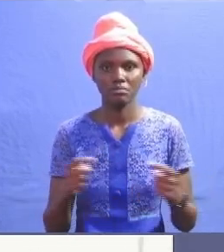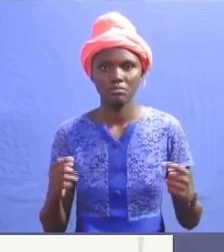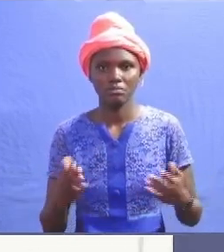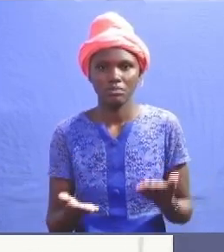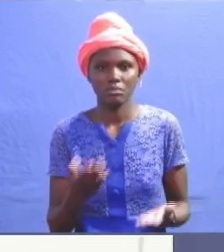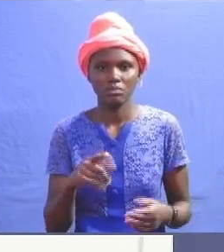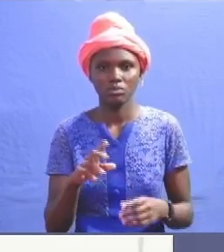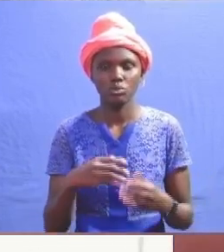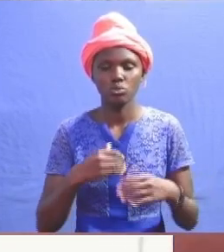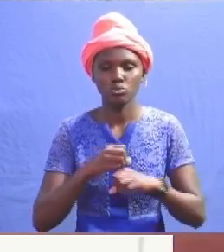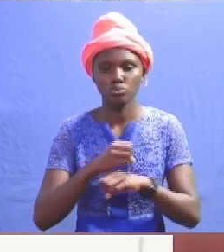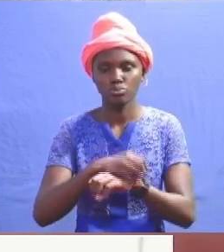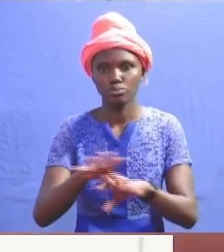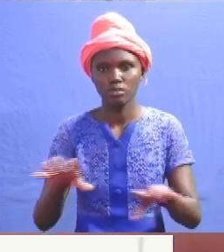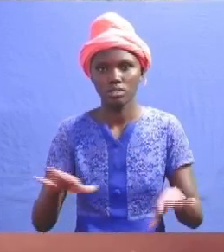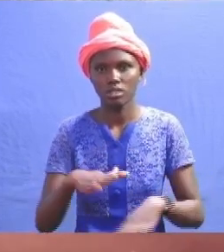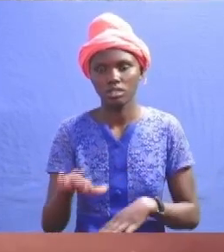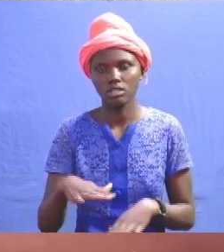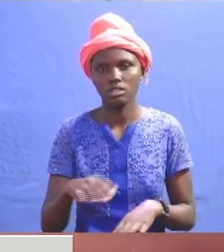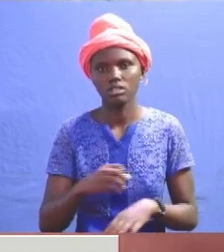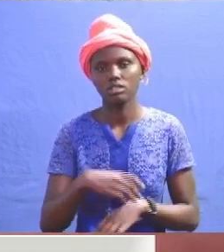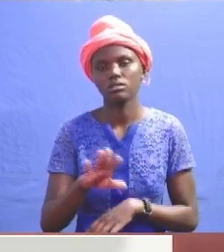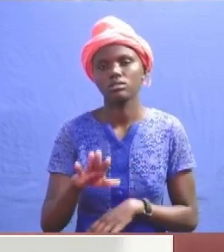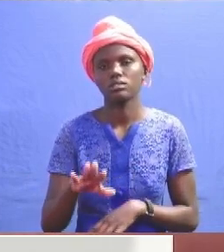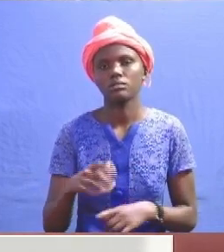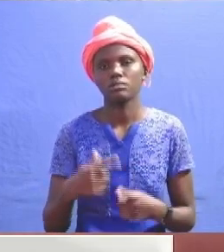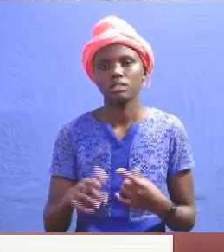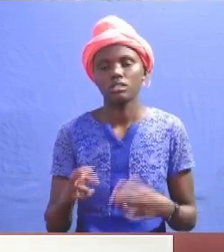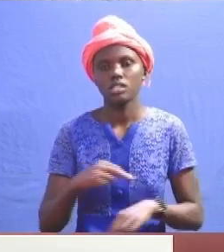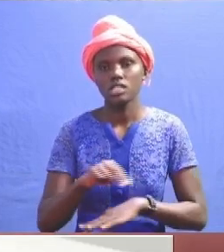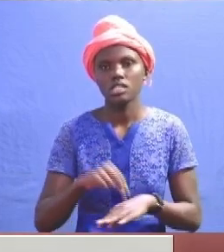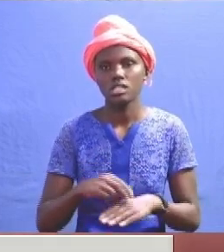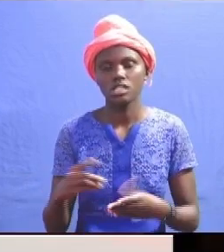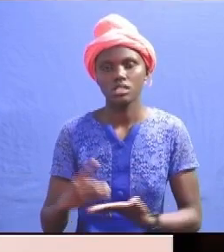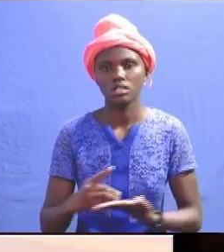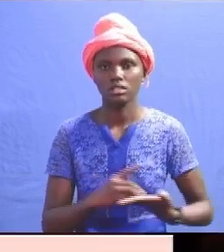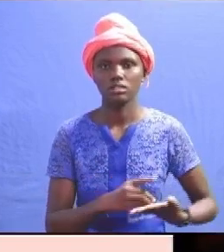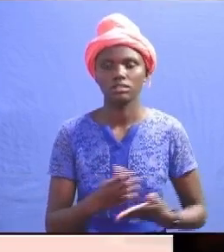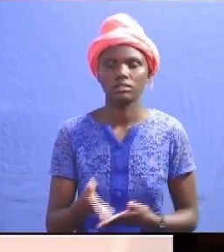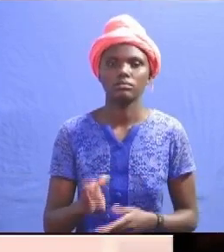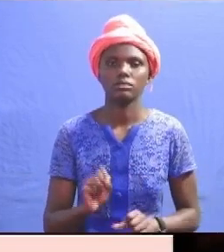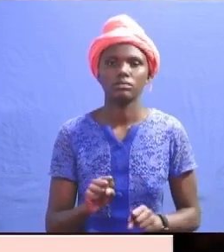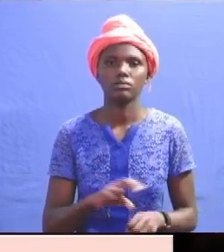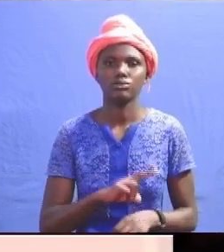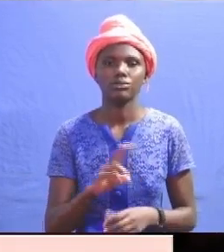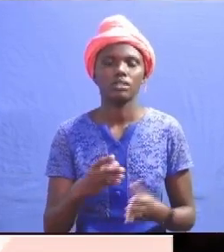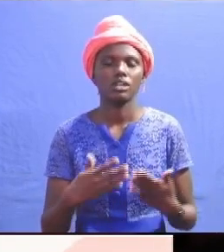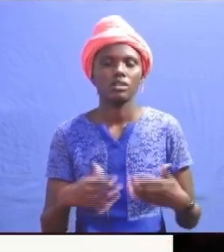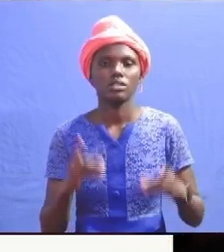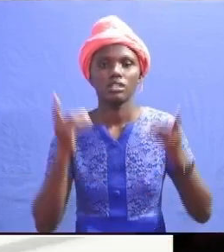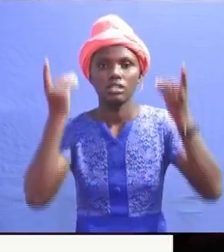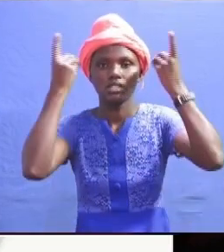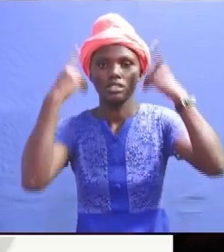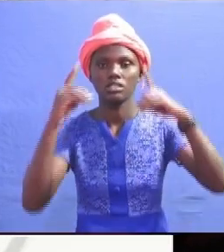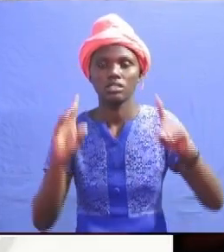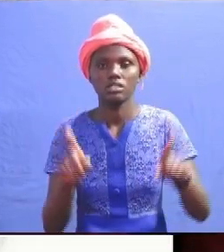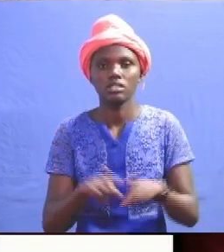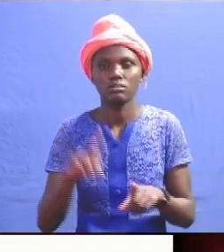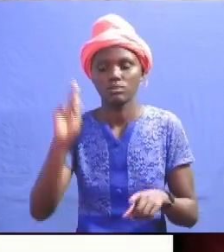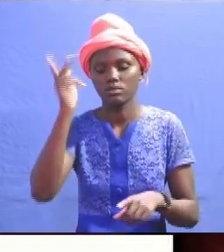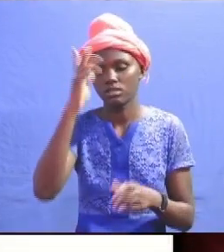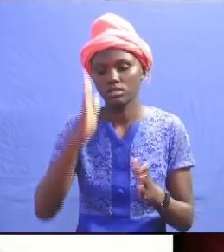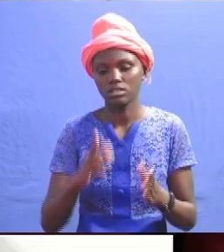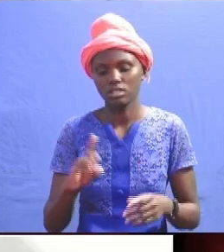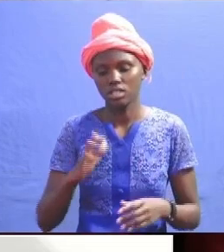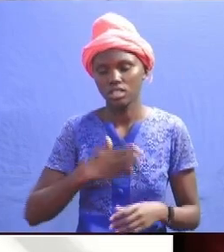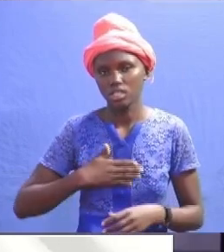the agents of change. Today's national dialogue played as a step towards clarity, with Kenyan scientists saying the